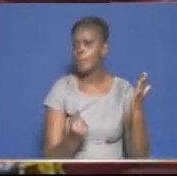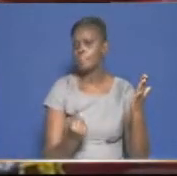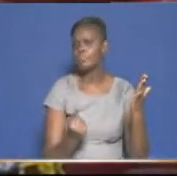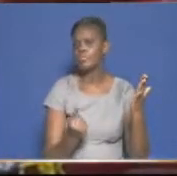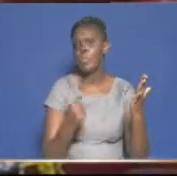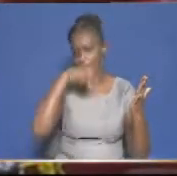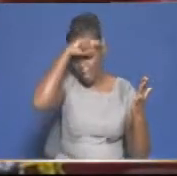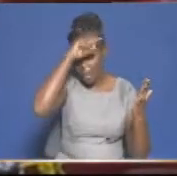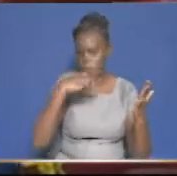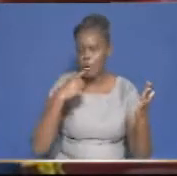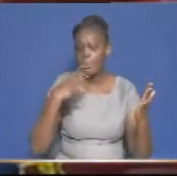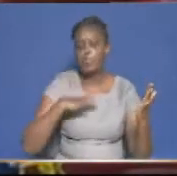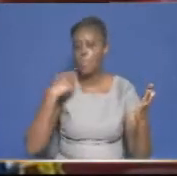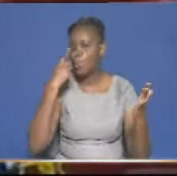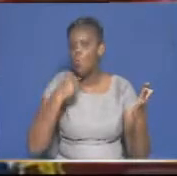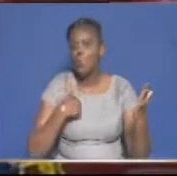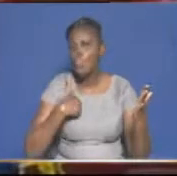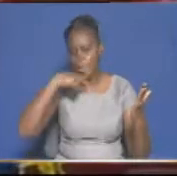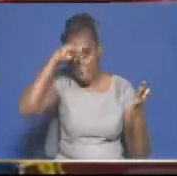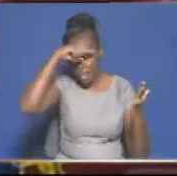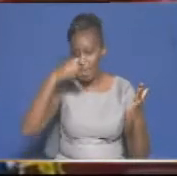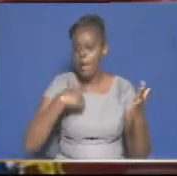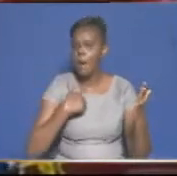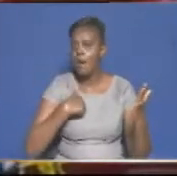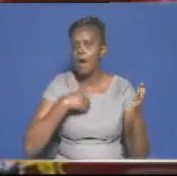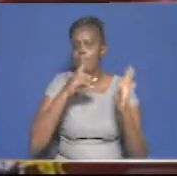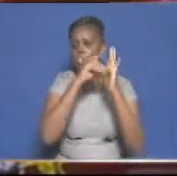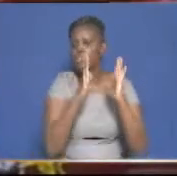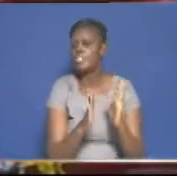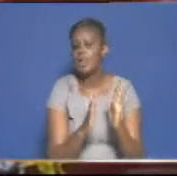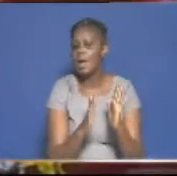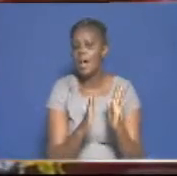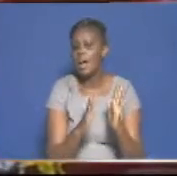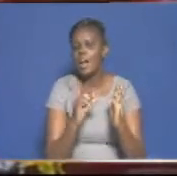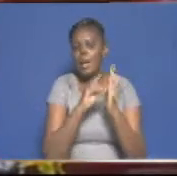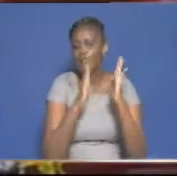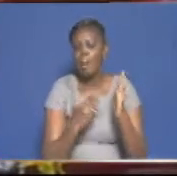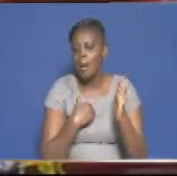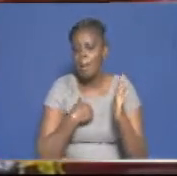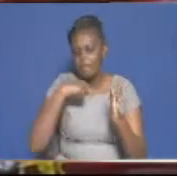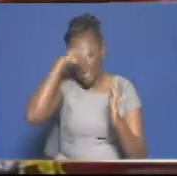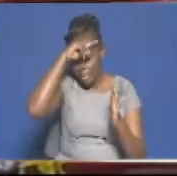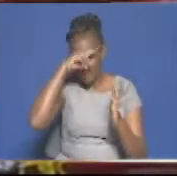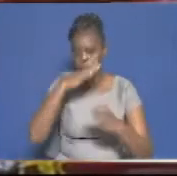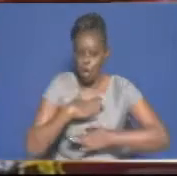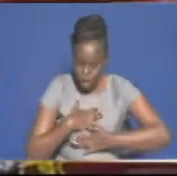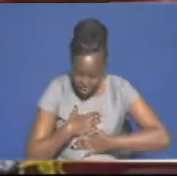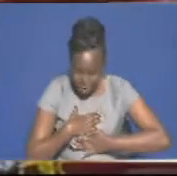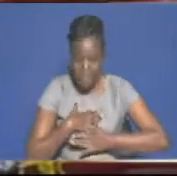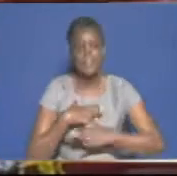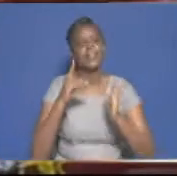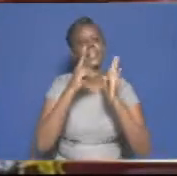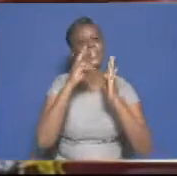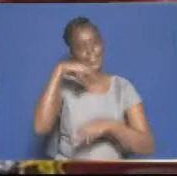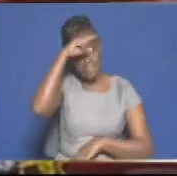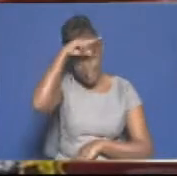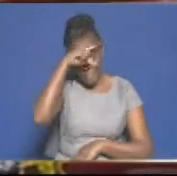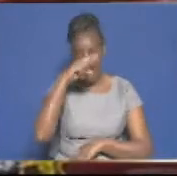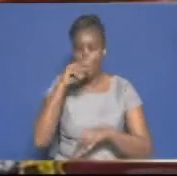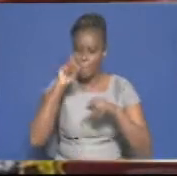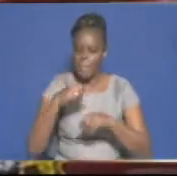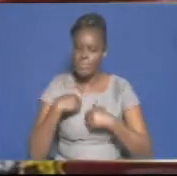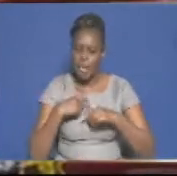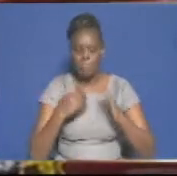degrees. There are people in this house who are called doctors, and they have got 100 degrees. That is not a degree. So you must